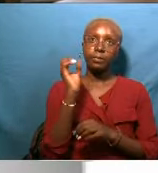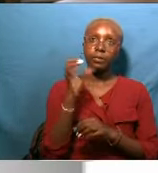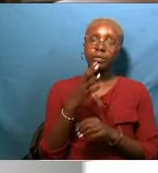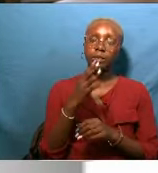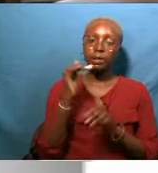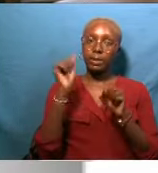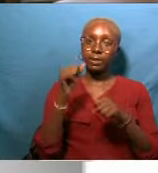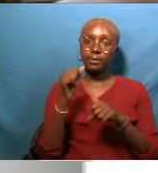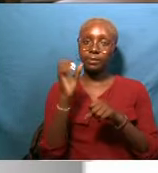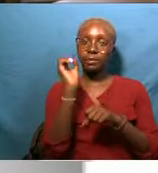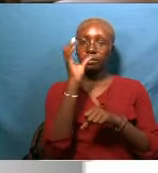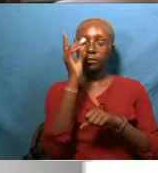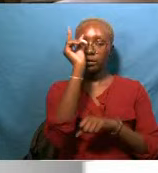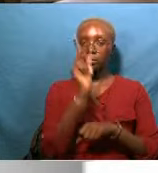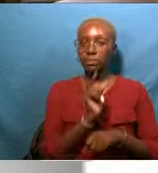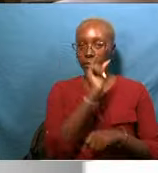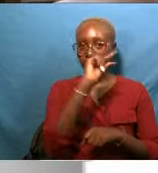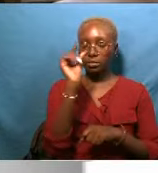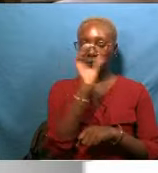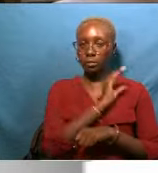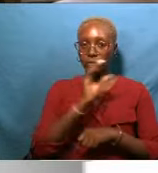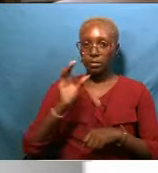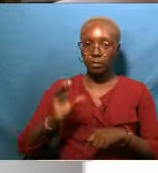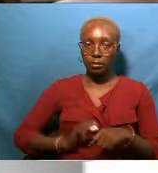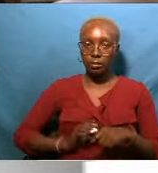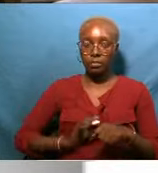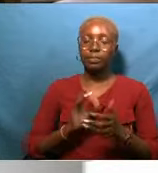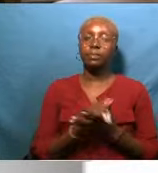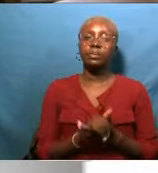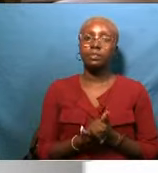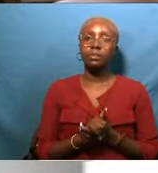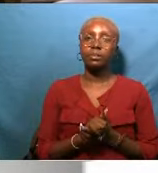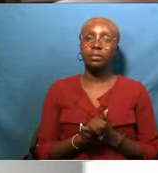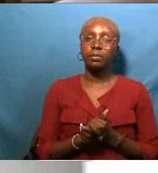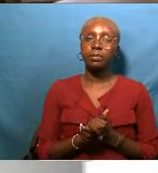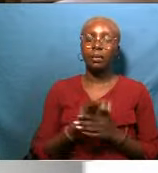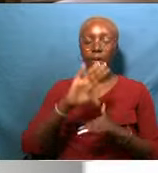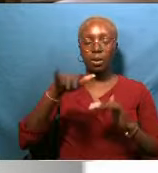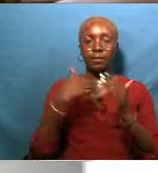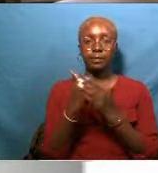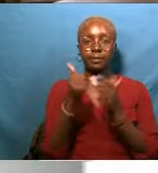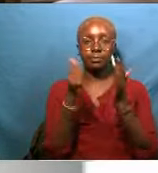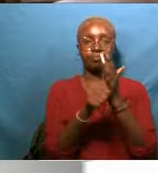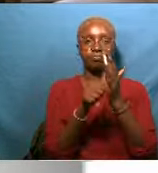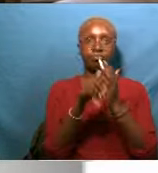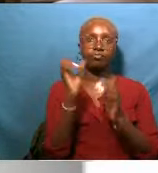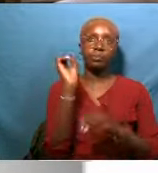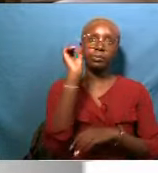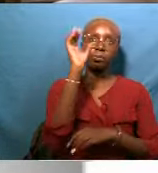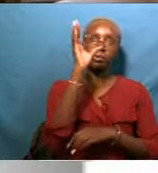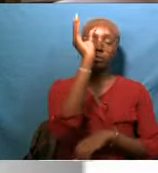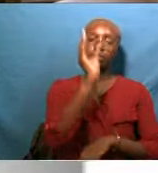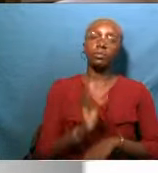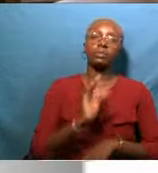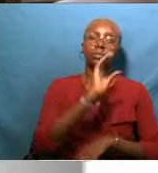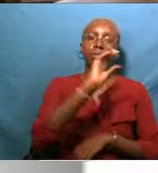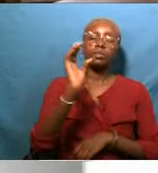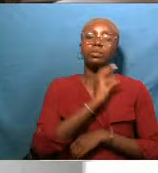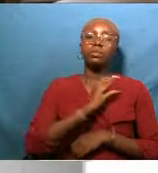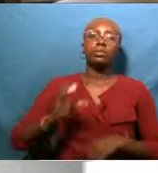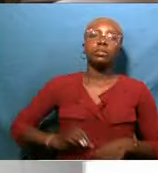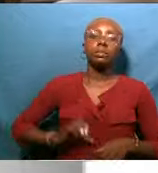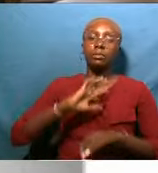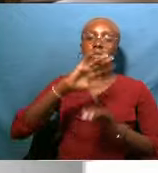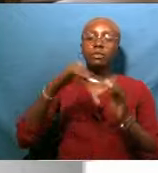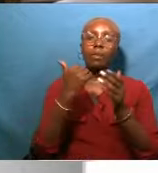send whatever may be weighing you down at this point in time. All our problems, we send to the cross of Christ.